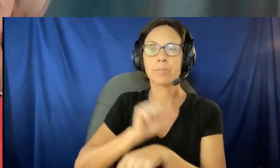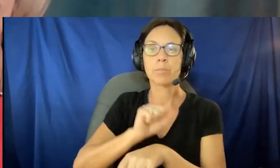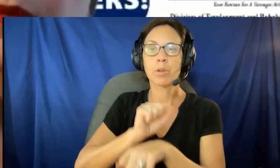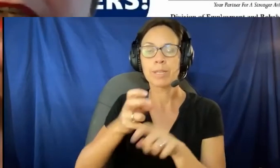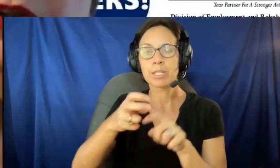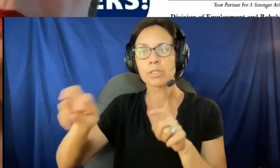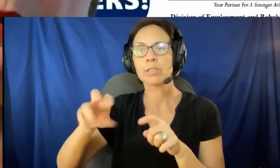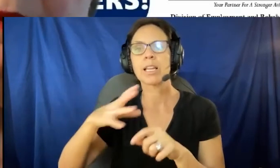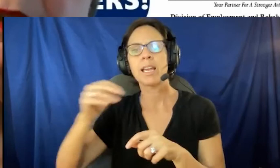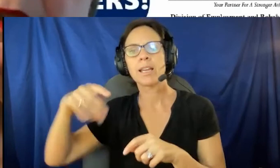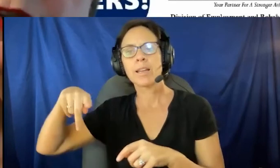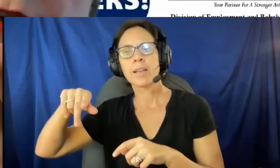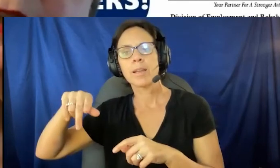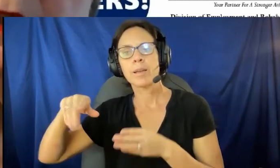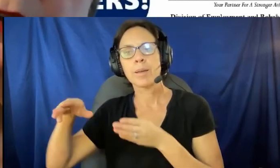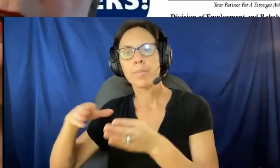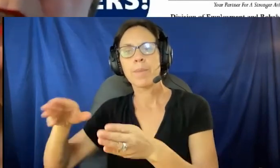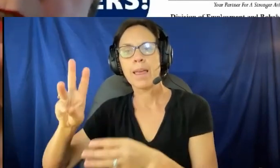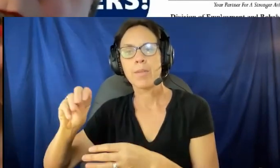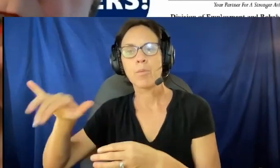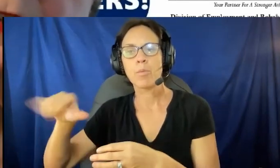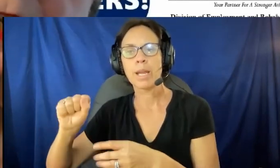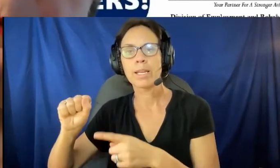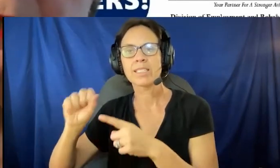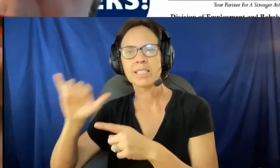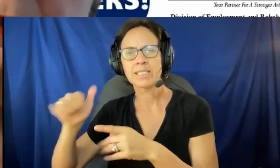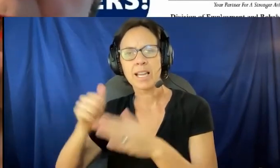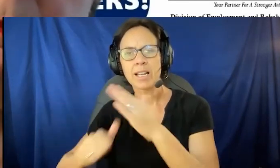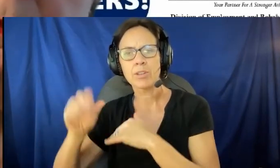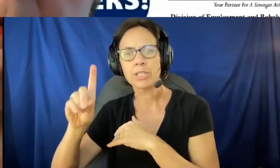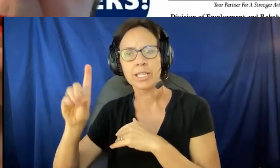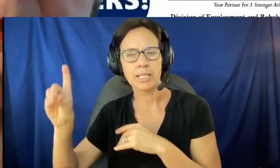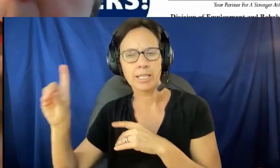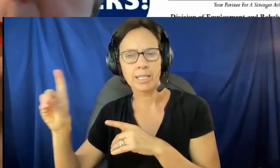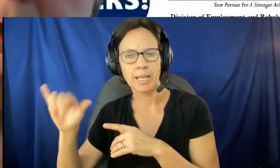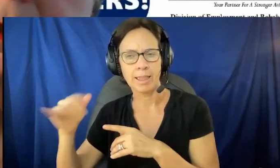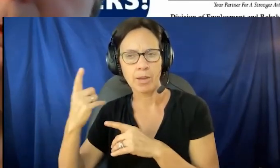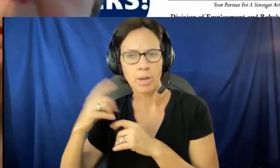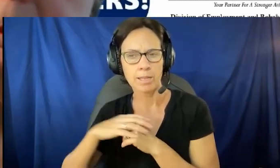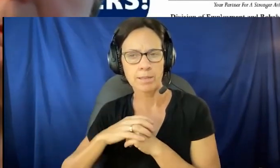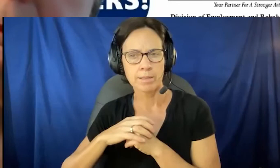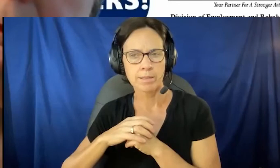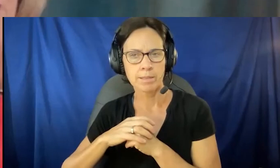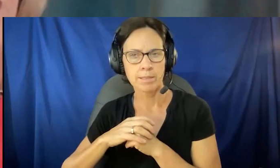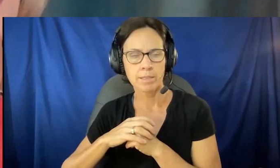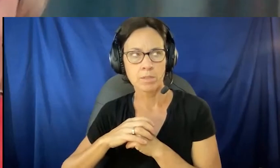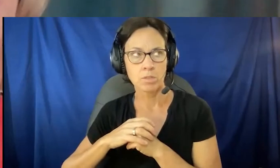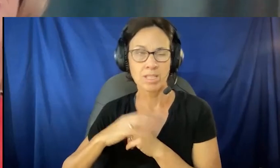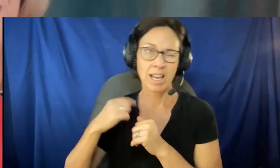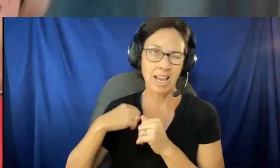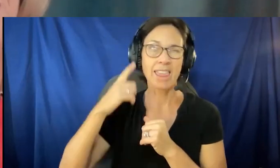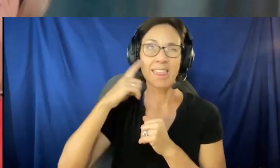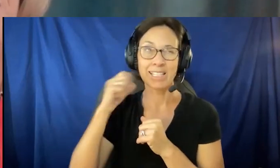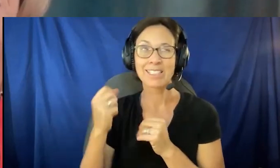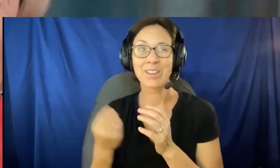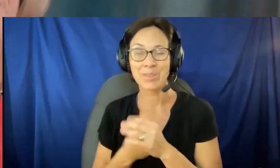Is Pathways to Employment the service under the Division of Developmental Disabilities? I'm pretty sure it